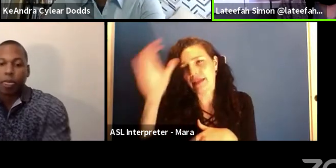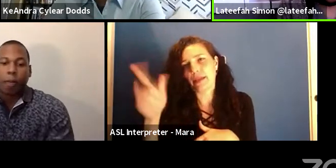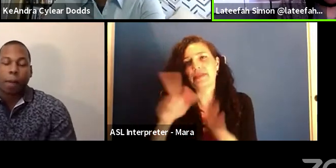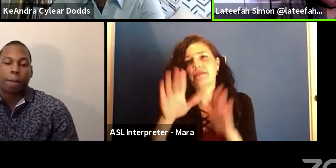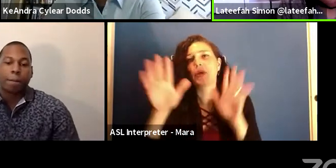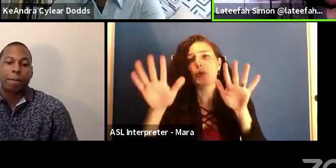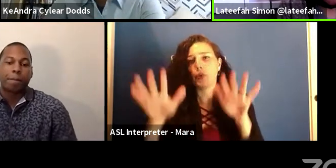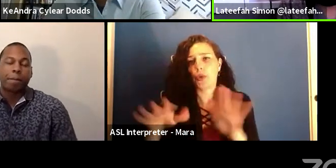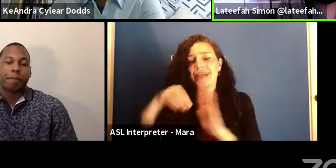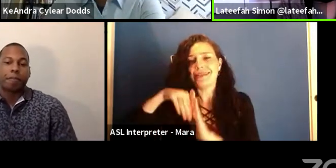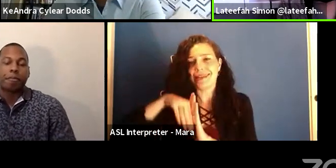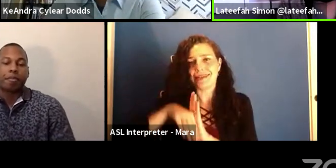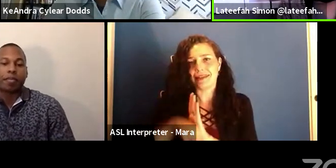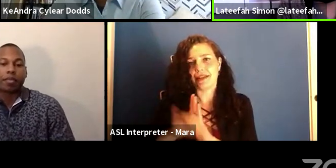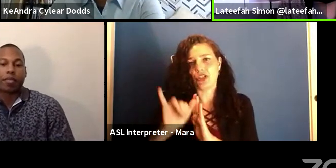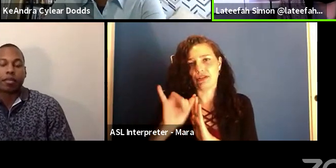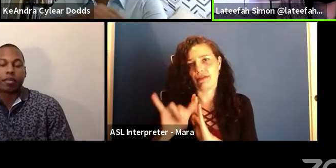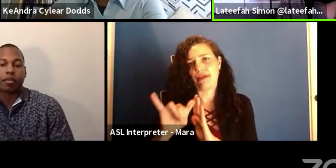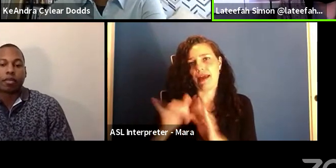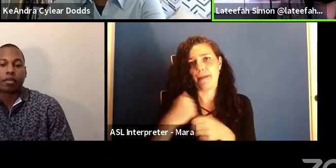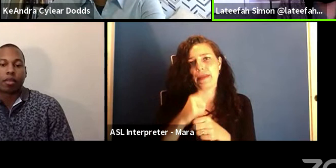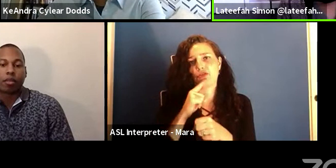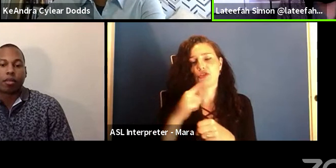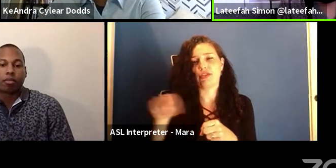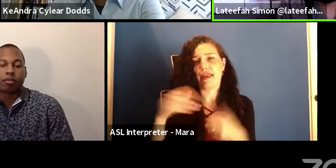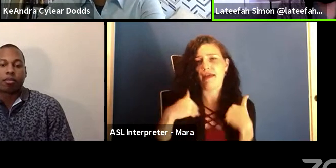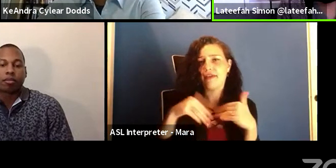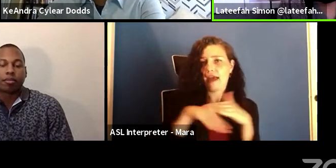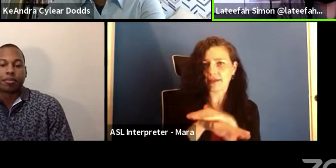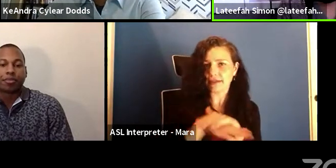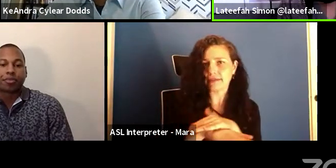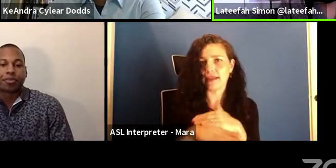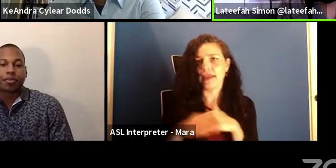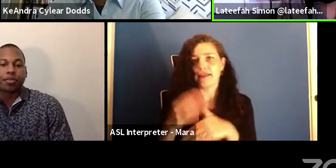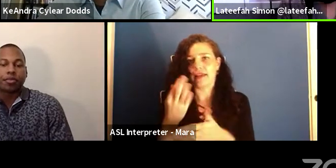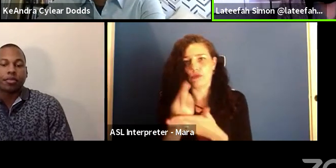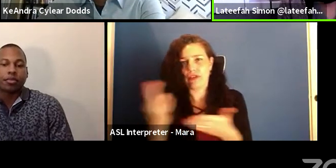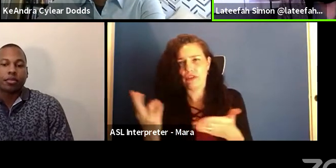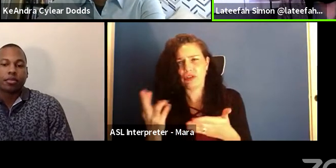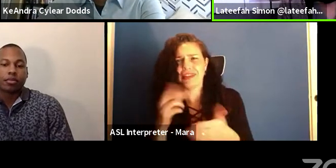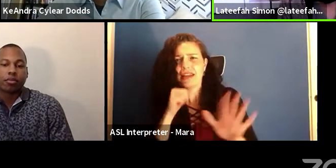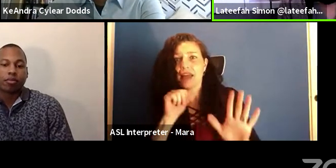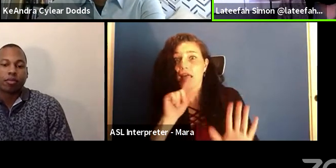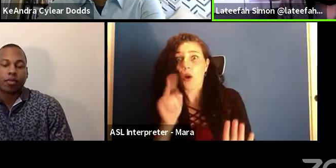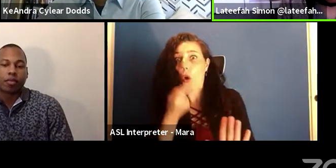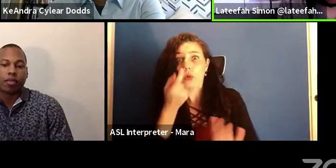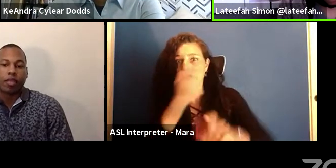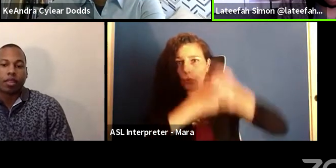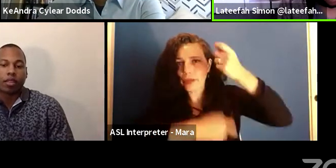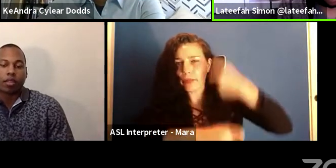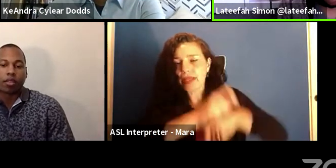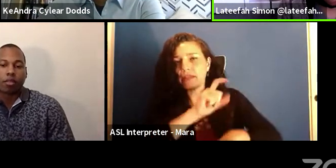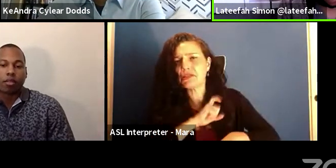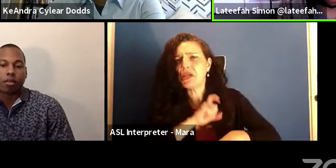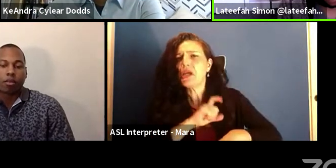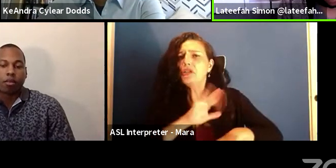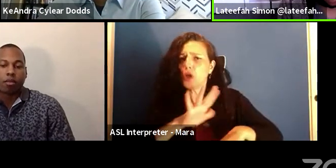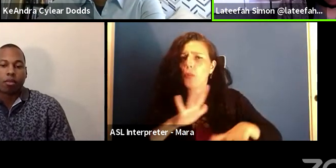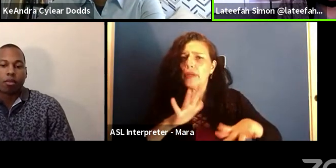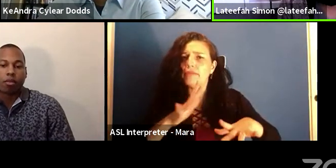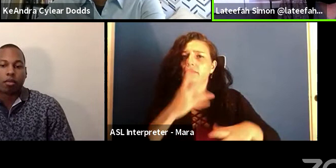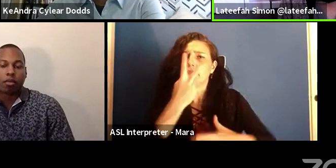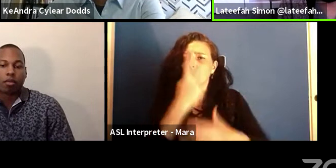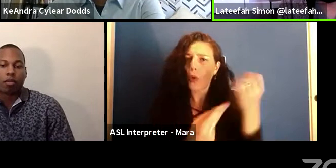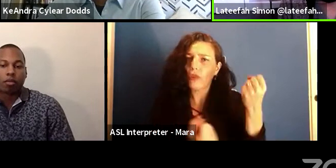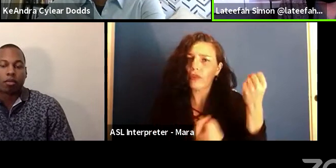and having them have access and referrals, again, not in place of police officers, but definitely lifting up